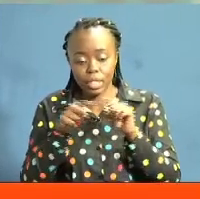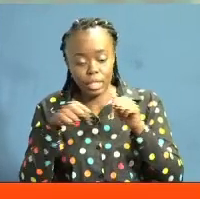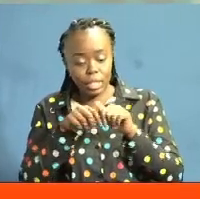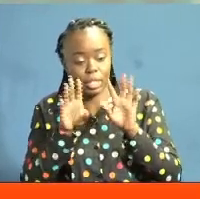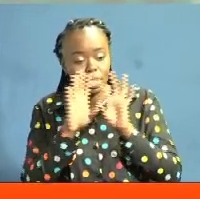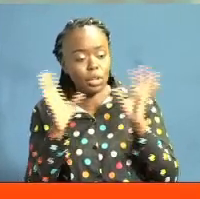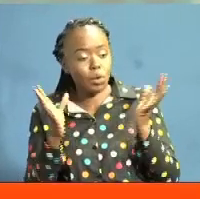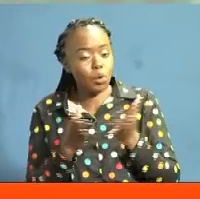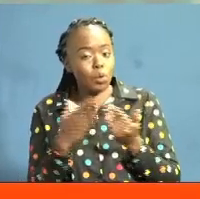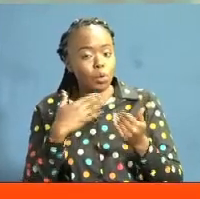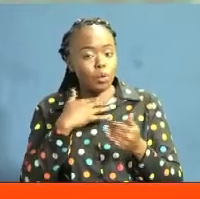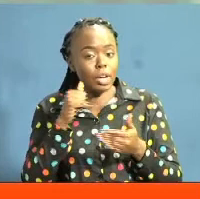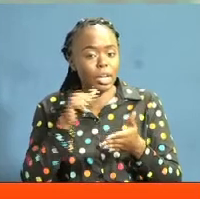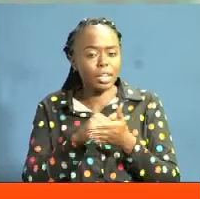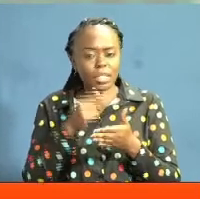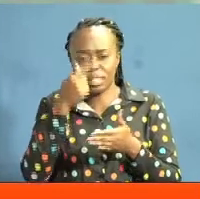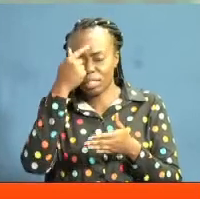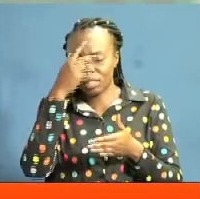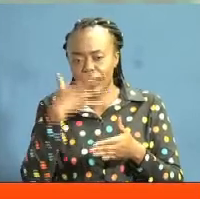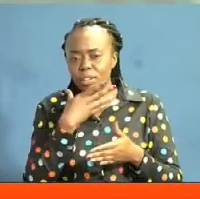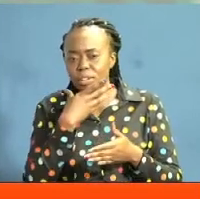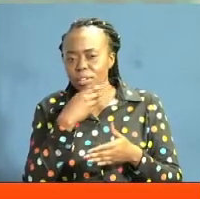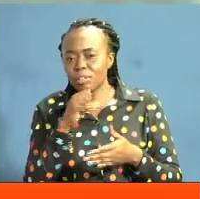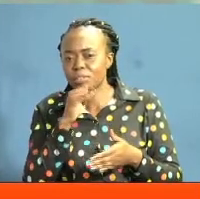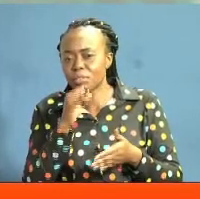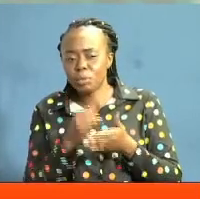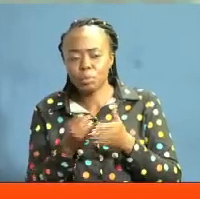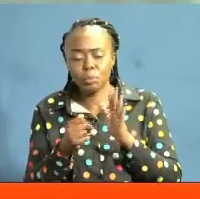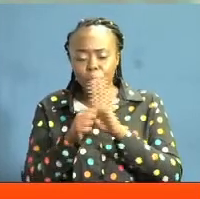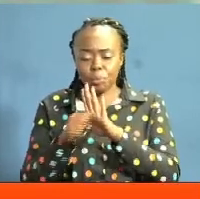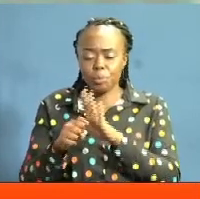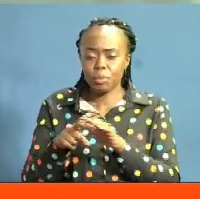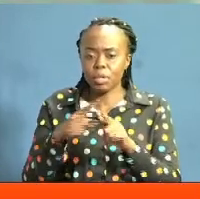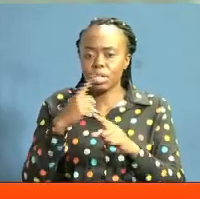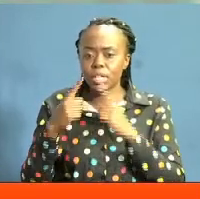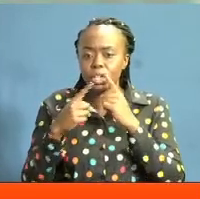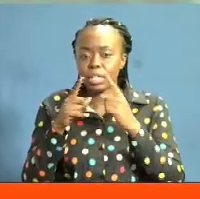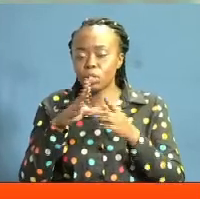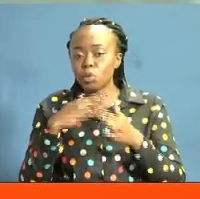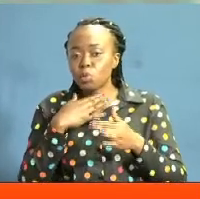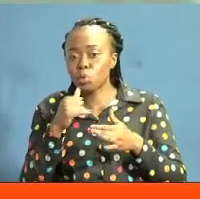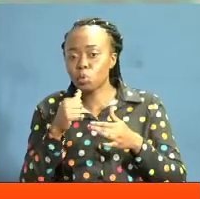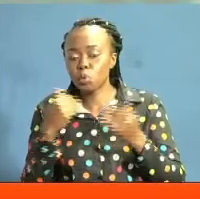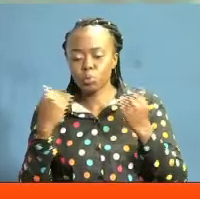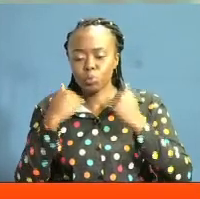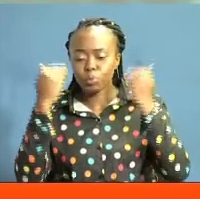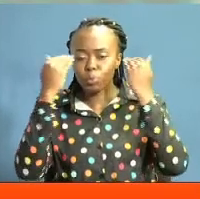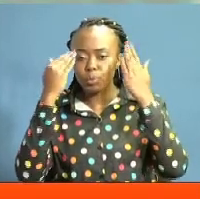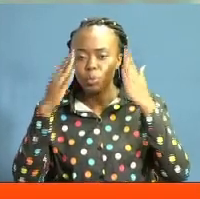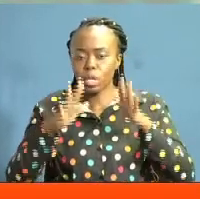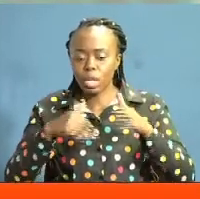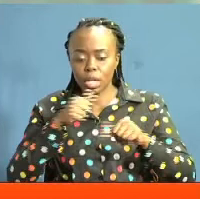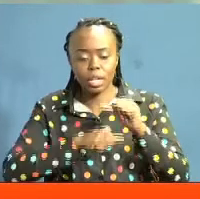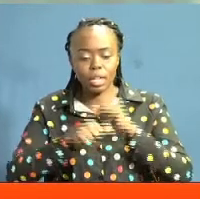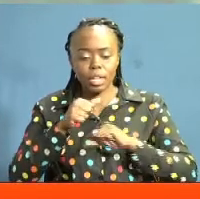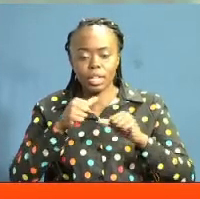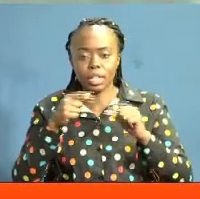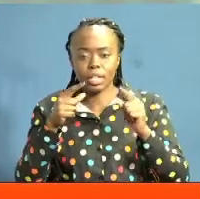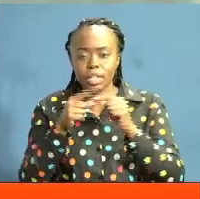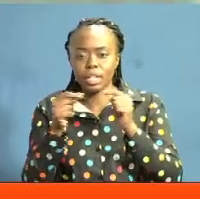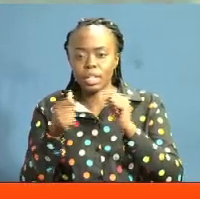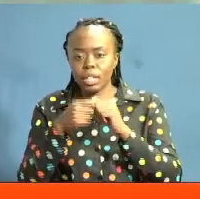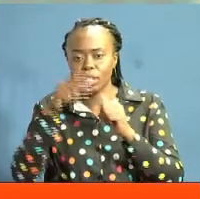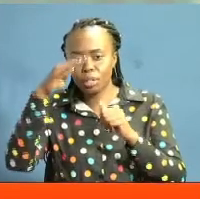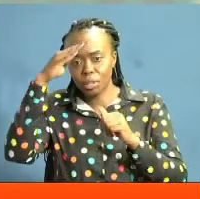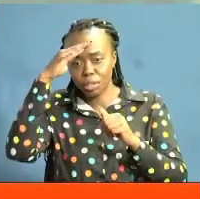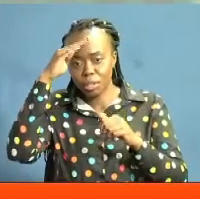they want to engage with that. For men, it's drug and abuse. They have been told, you want to relieve stress? How about you take a little